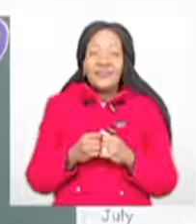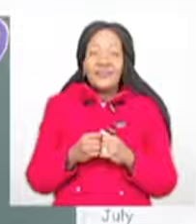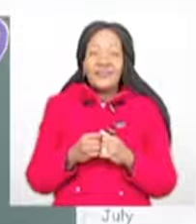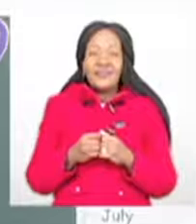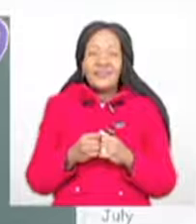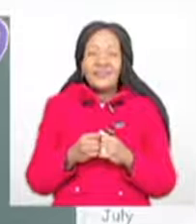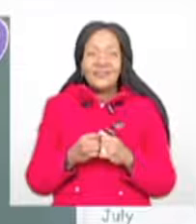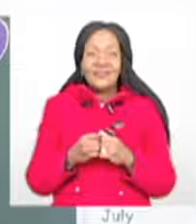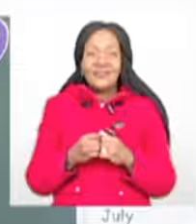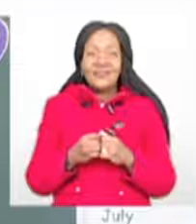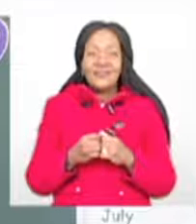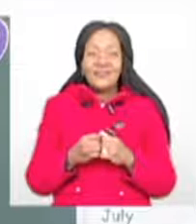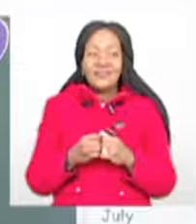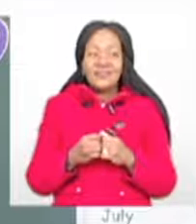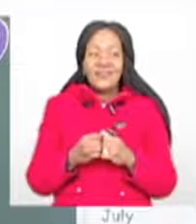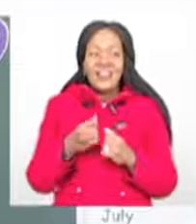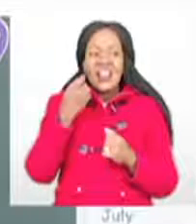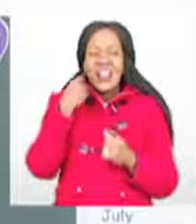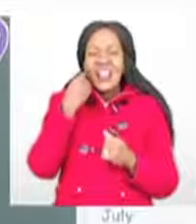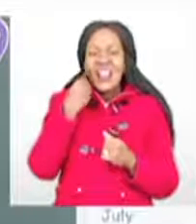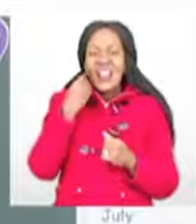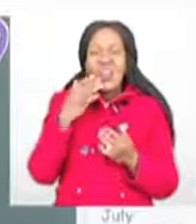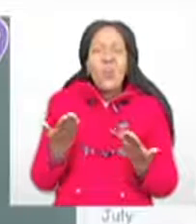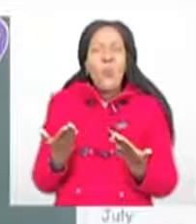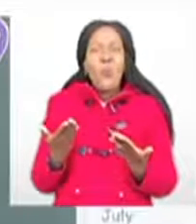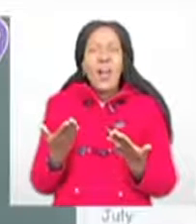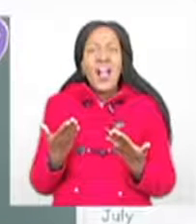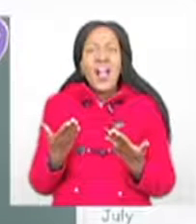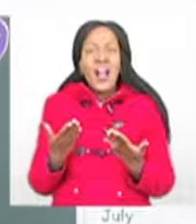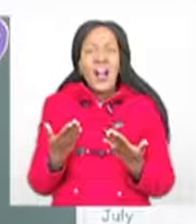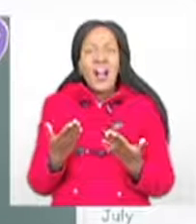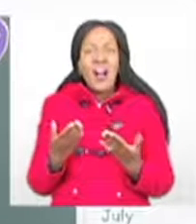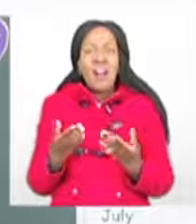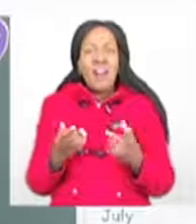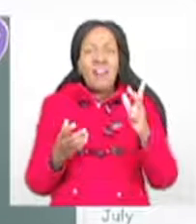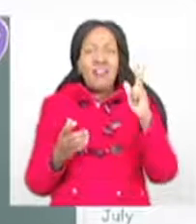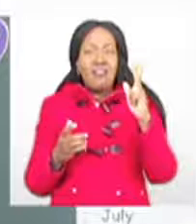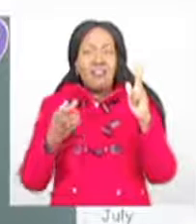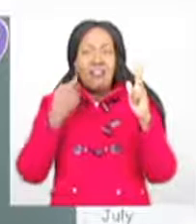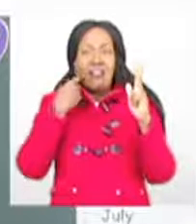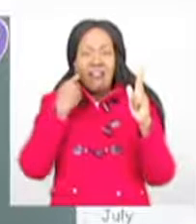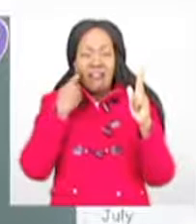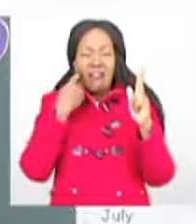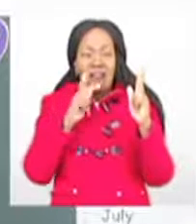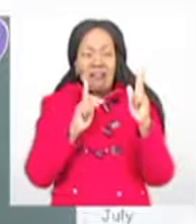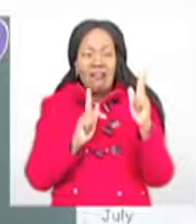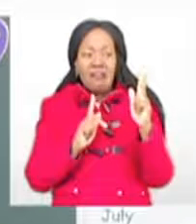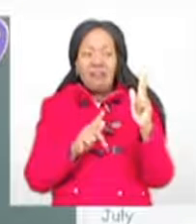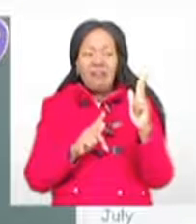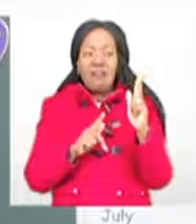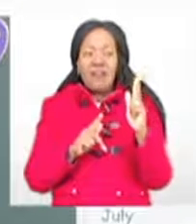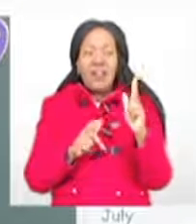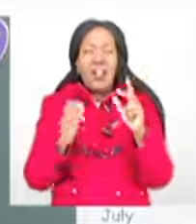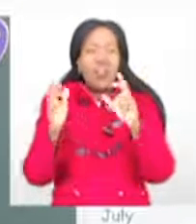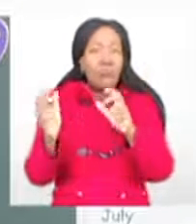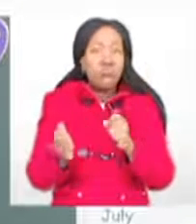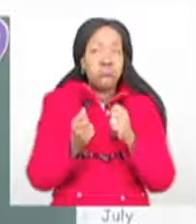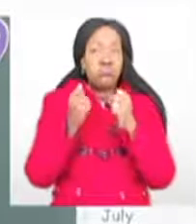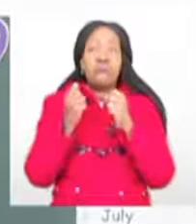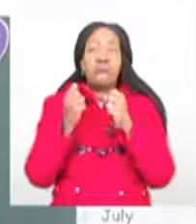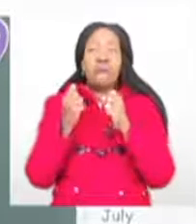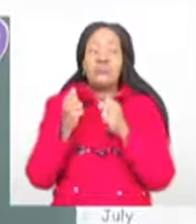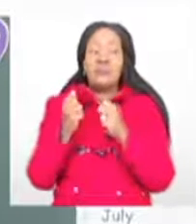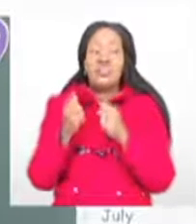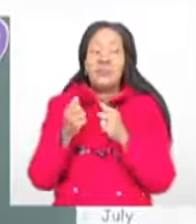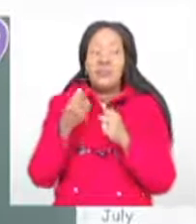fish go? The fisherman caught the fish and he took it home with him. Now today we want to